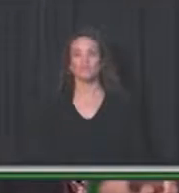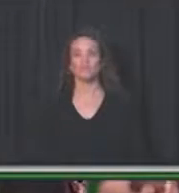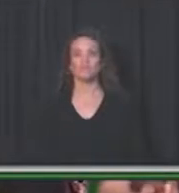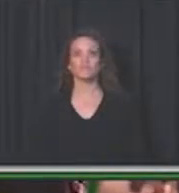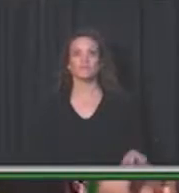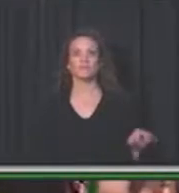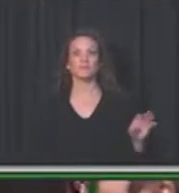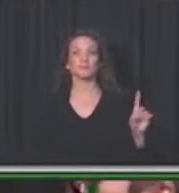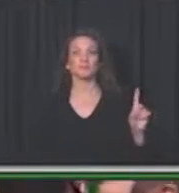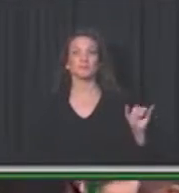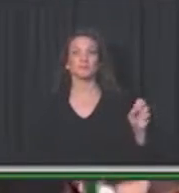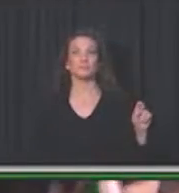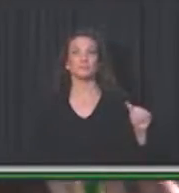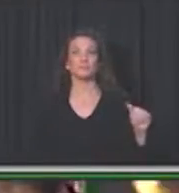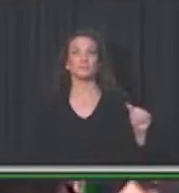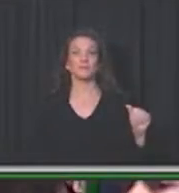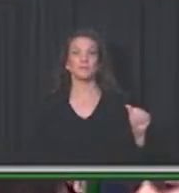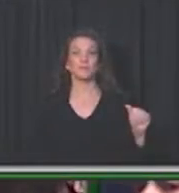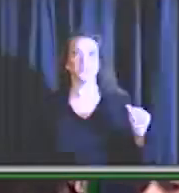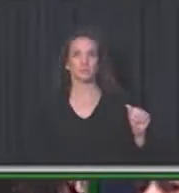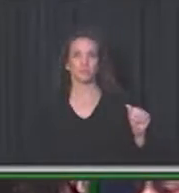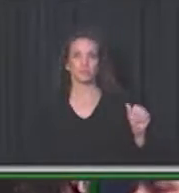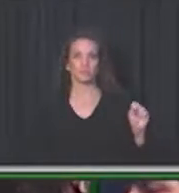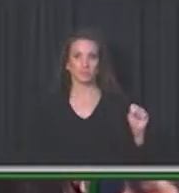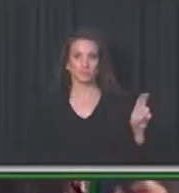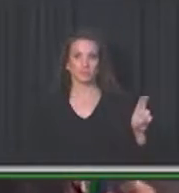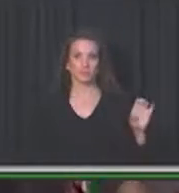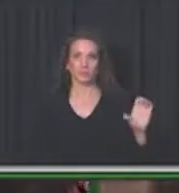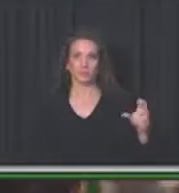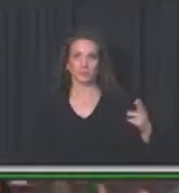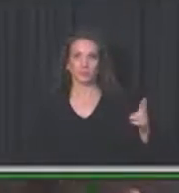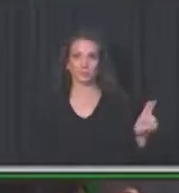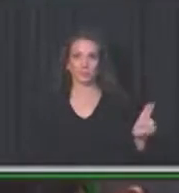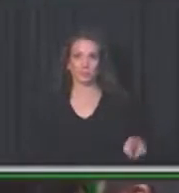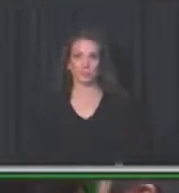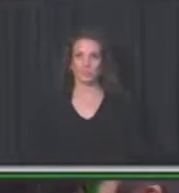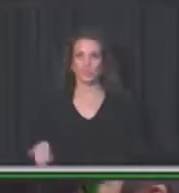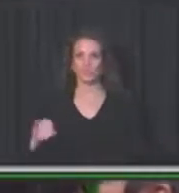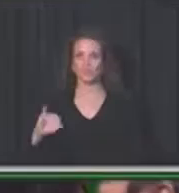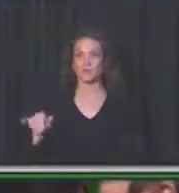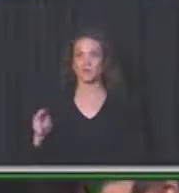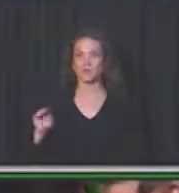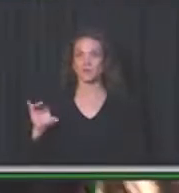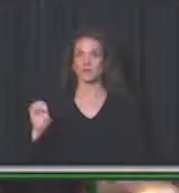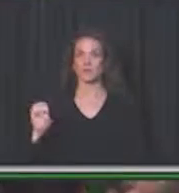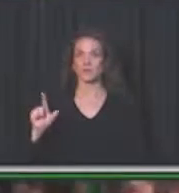Diana Iona Suchu. Jamie Lincoln.